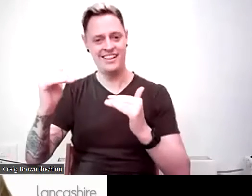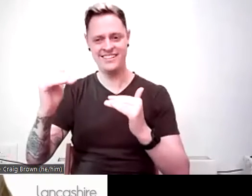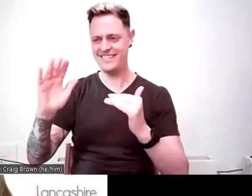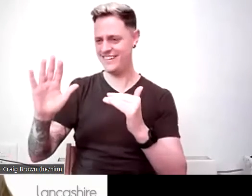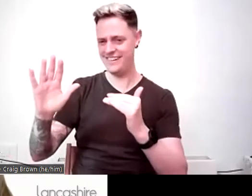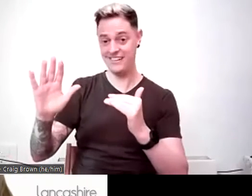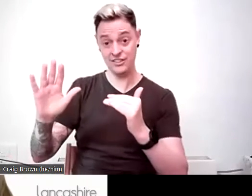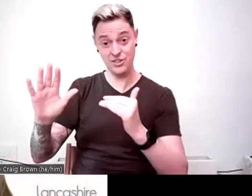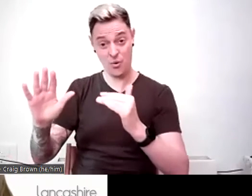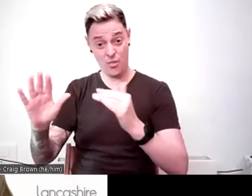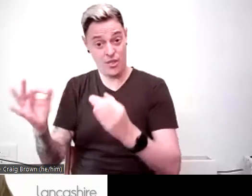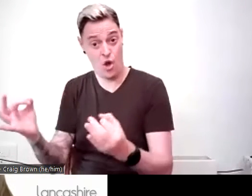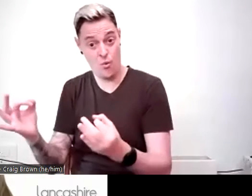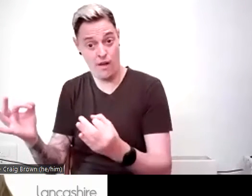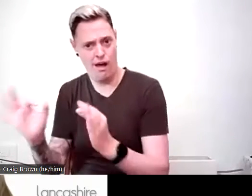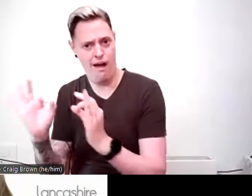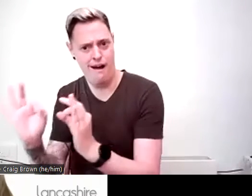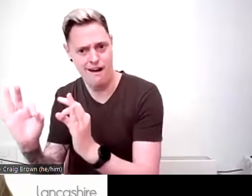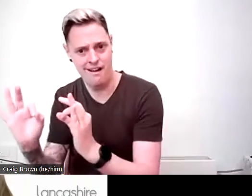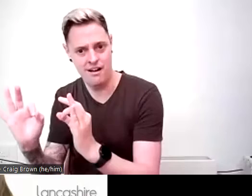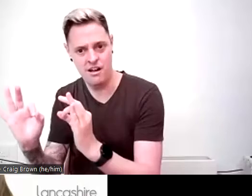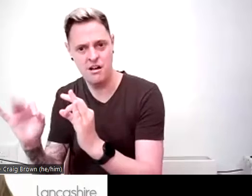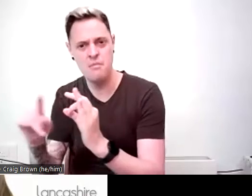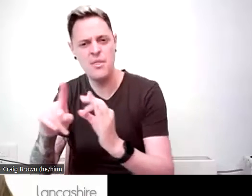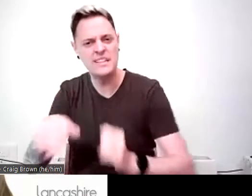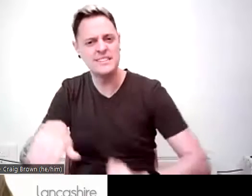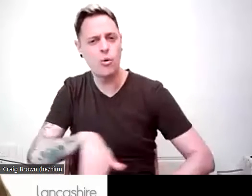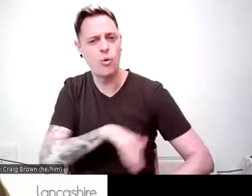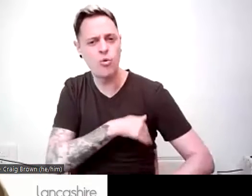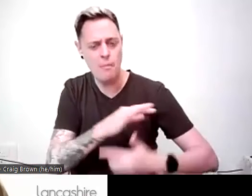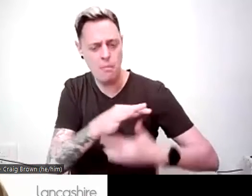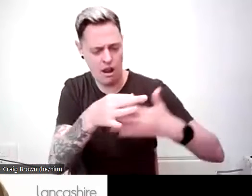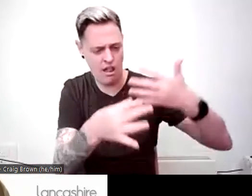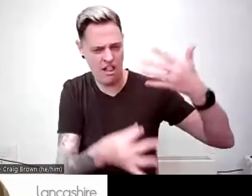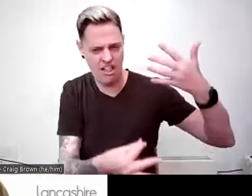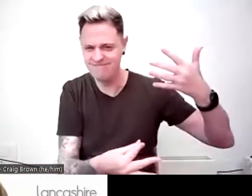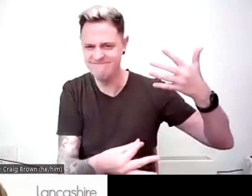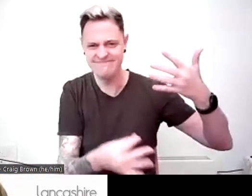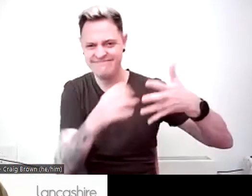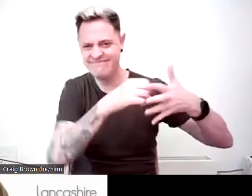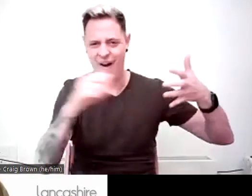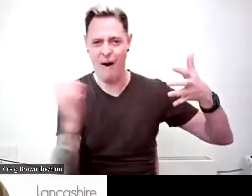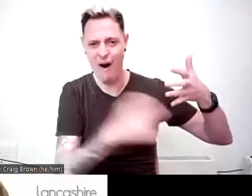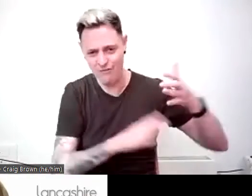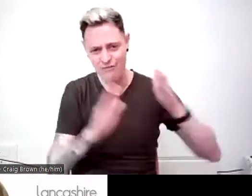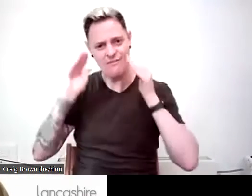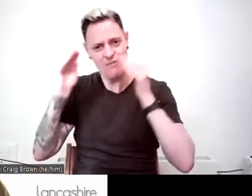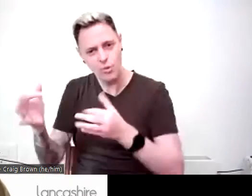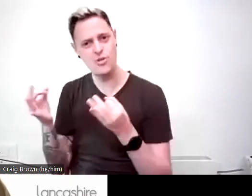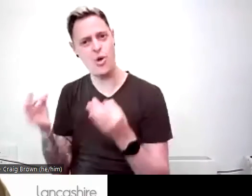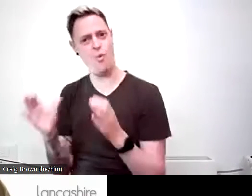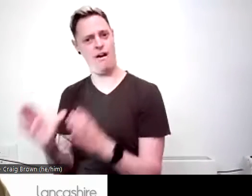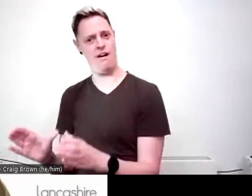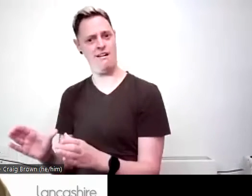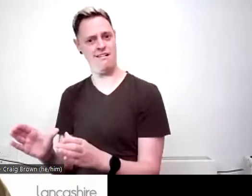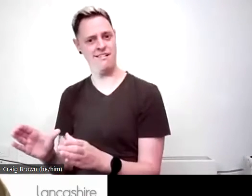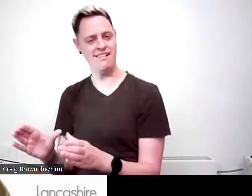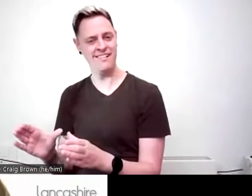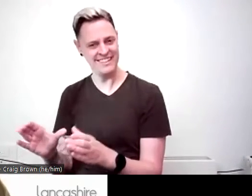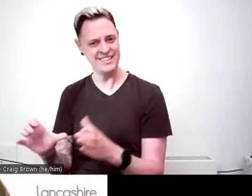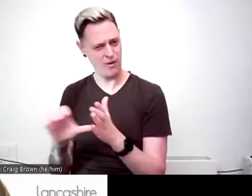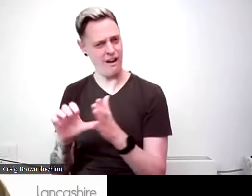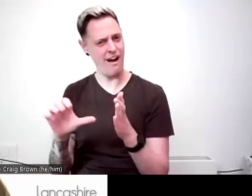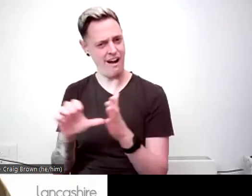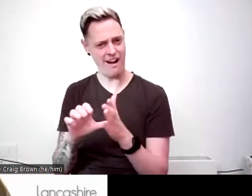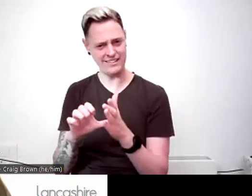hold on to this, but then there's also all of this crap that shouldn't be here. So it's a really kind of like a really hard minefield